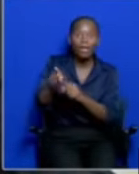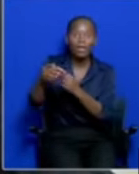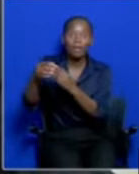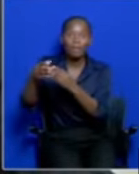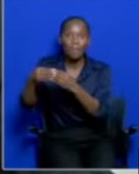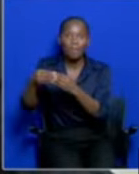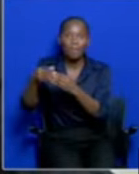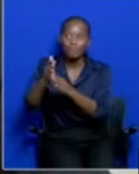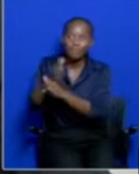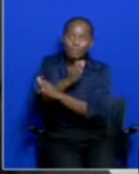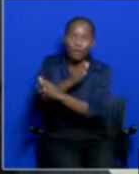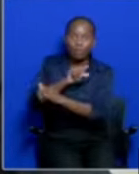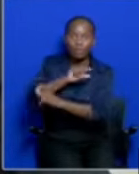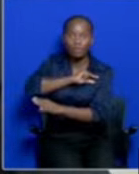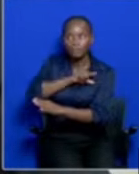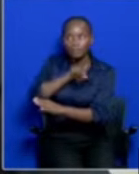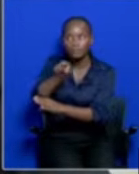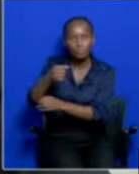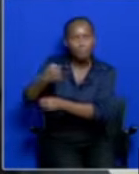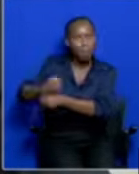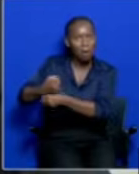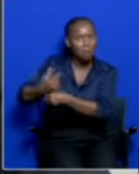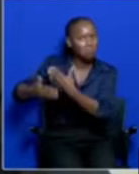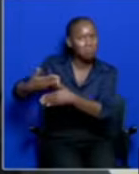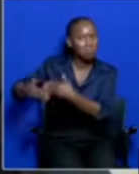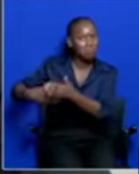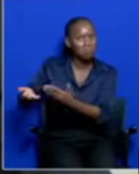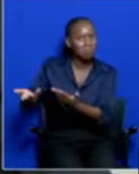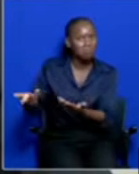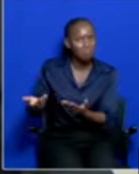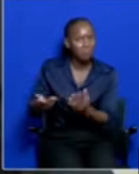member was a white officer by the name of Cummings.